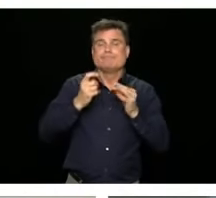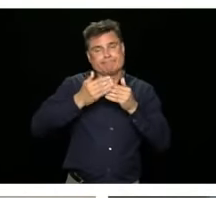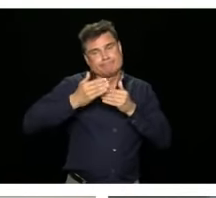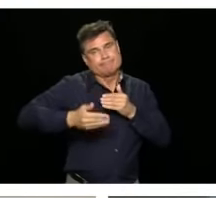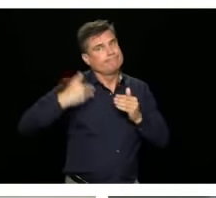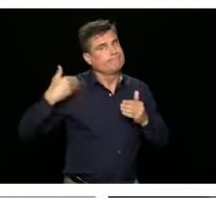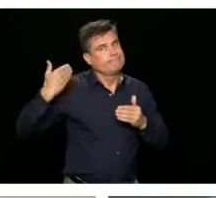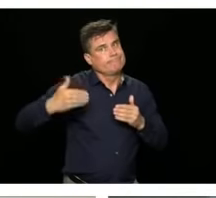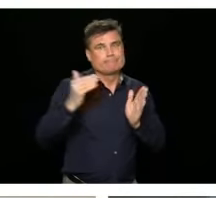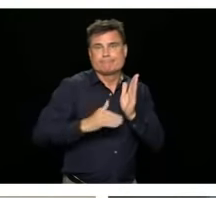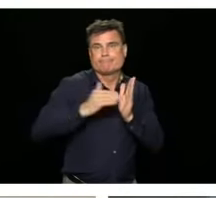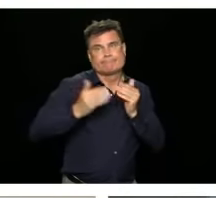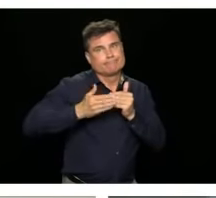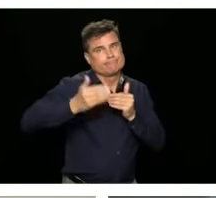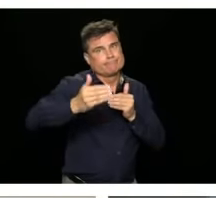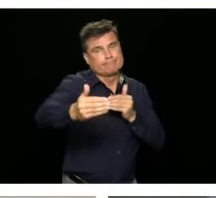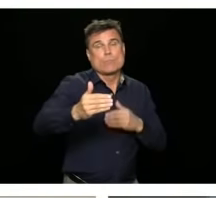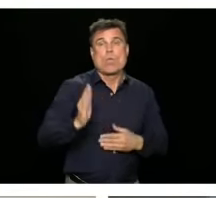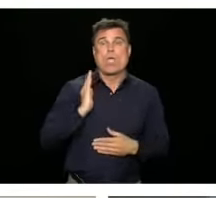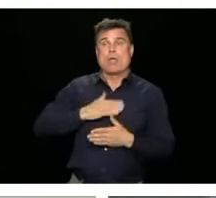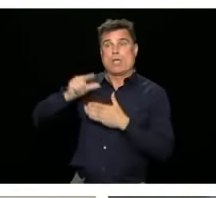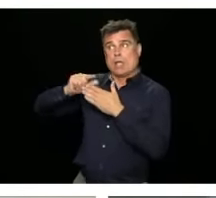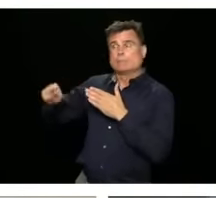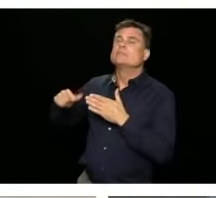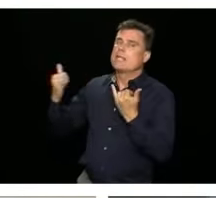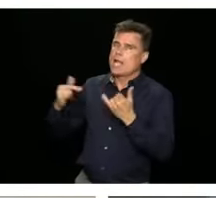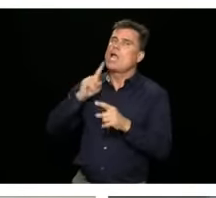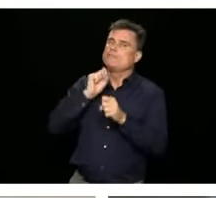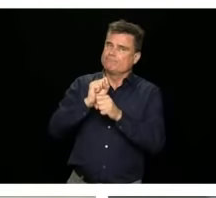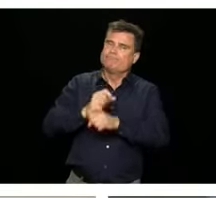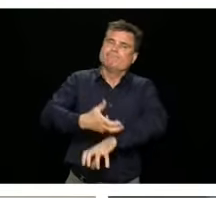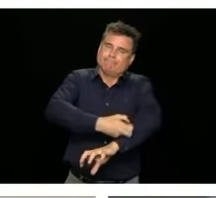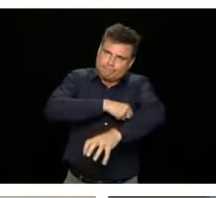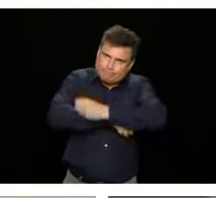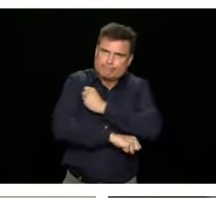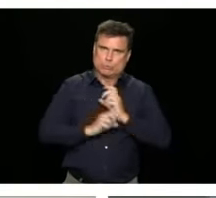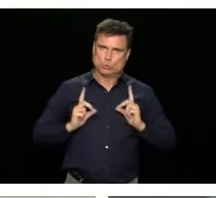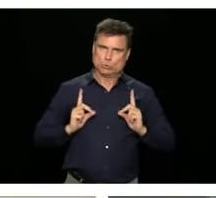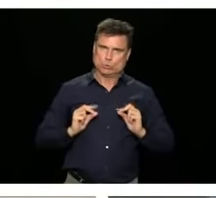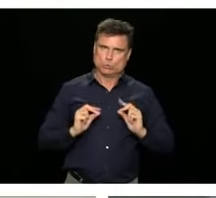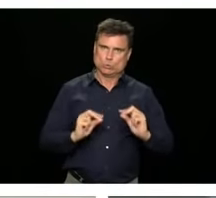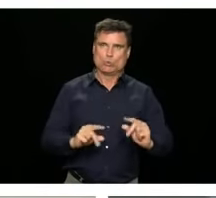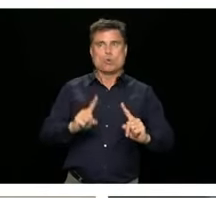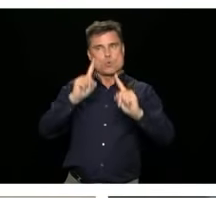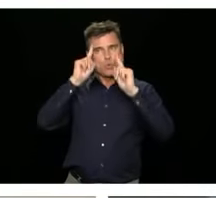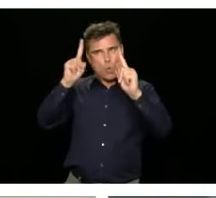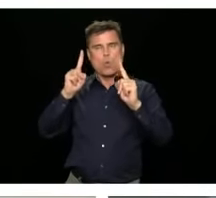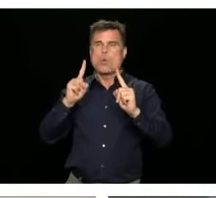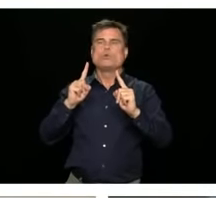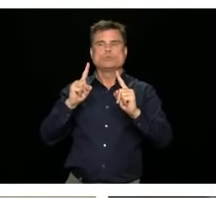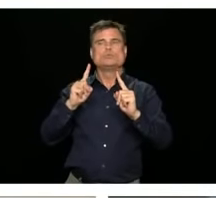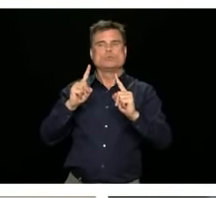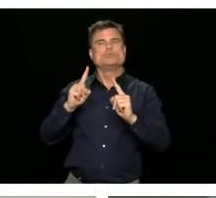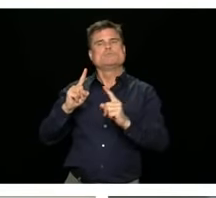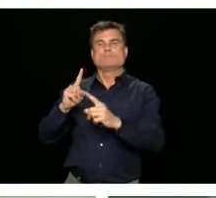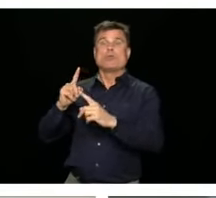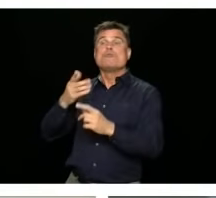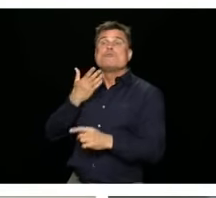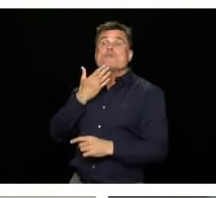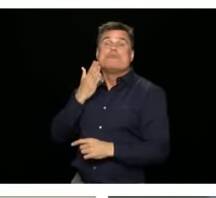direction in fighting racism and hate. Everyone in British Columbia deserves to live in a place where it is safe for them. So with that,